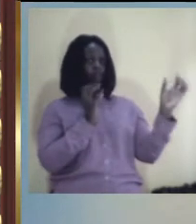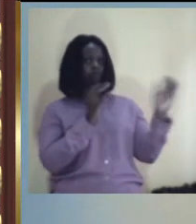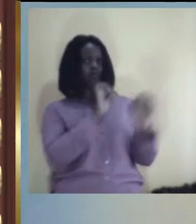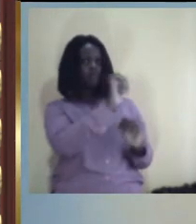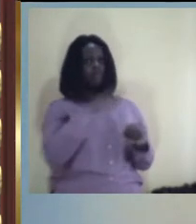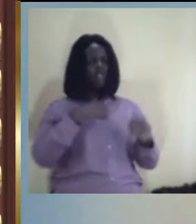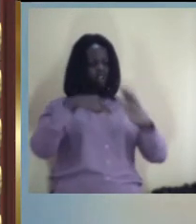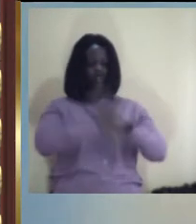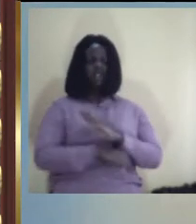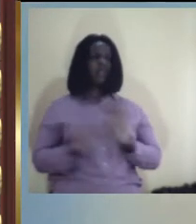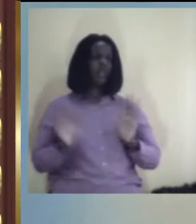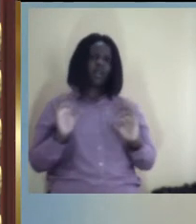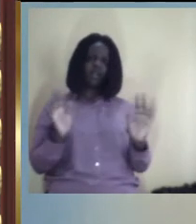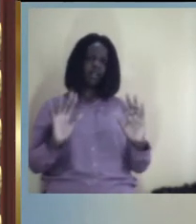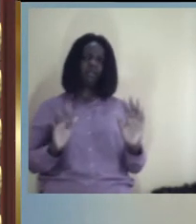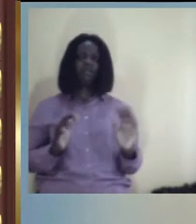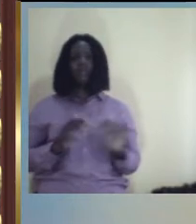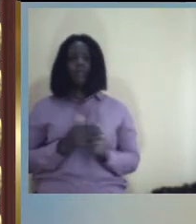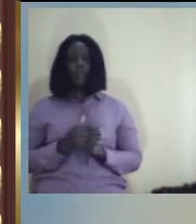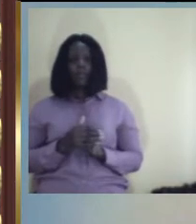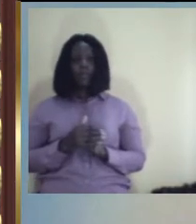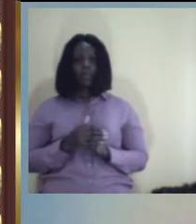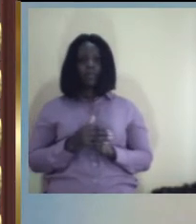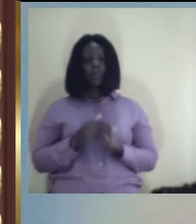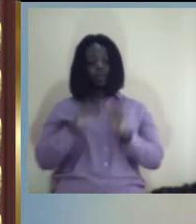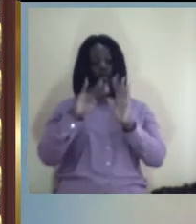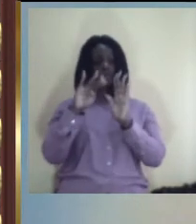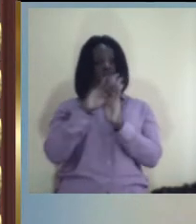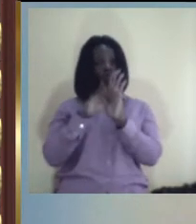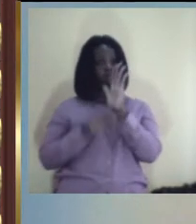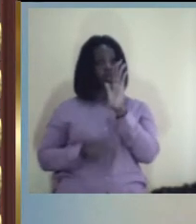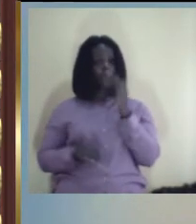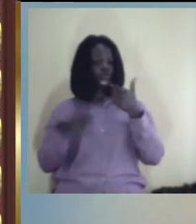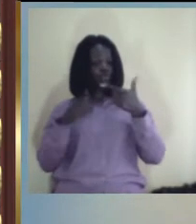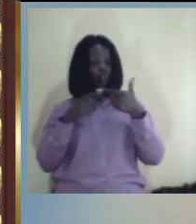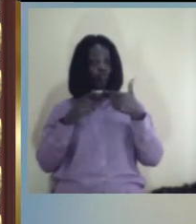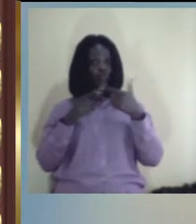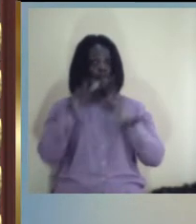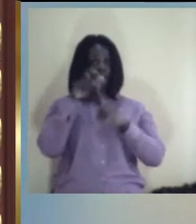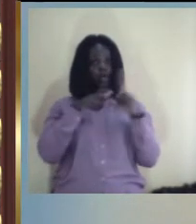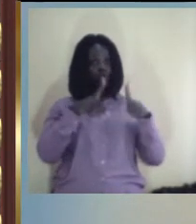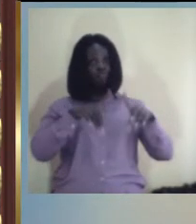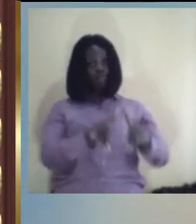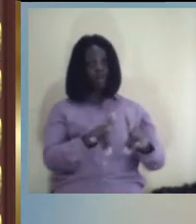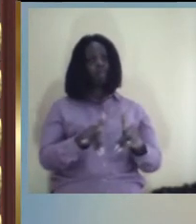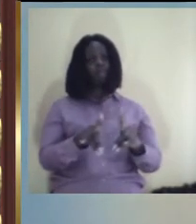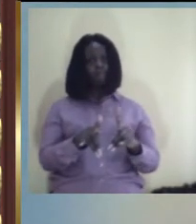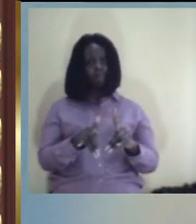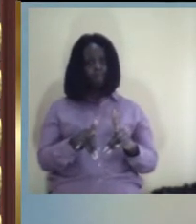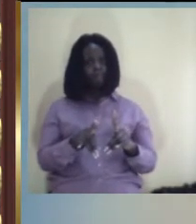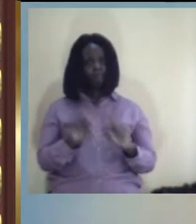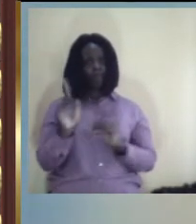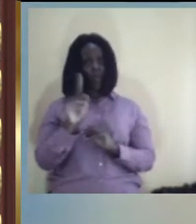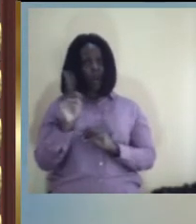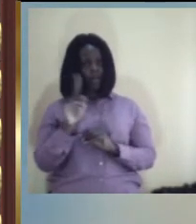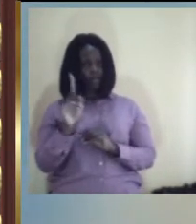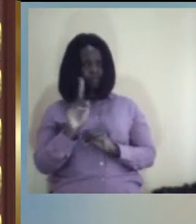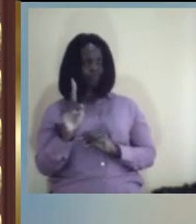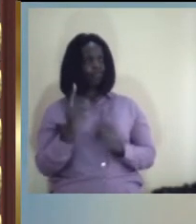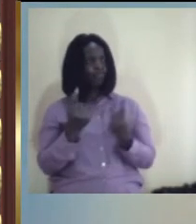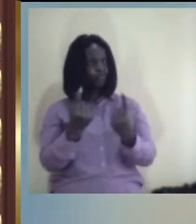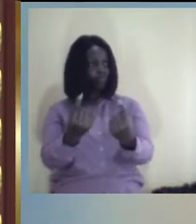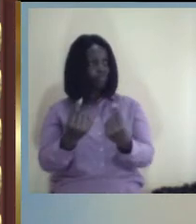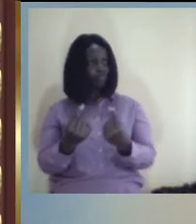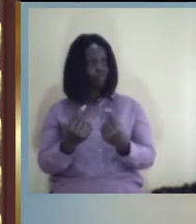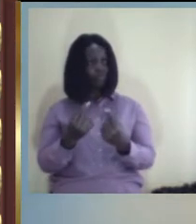I won't go through that. Program 2, Honorable Chairperson, is cut by